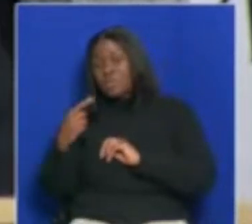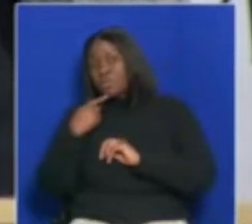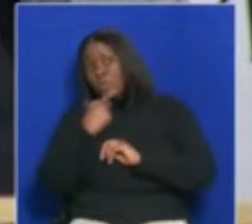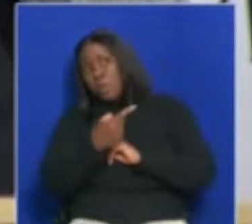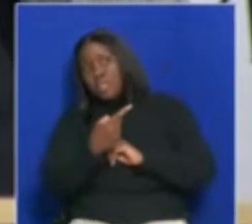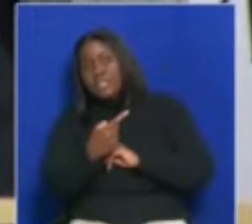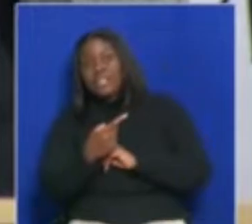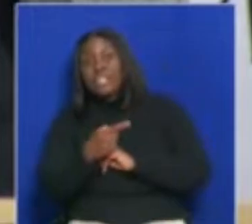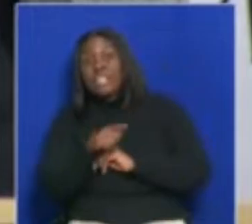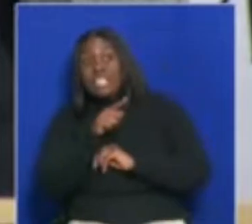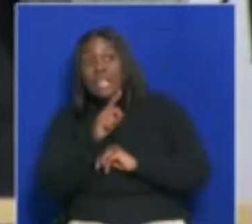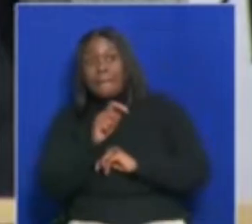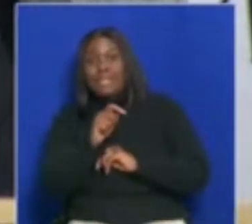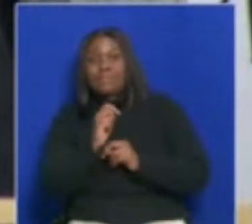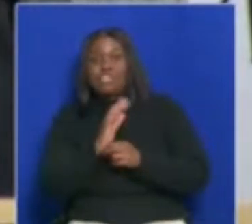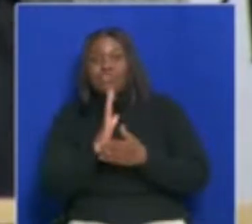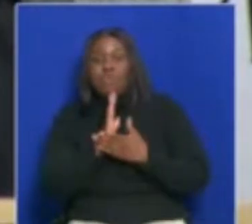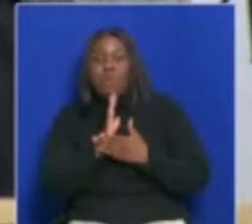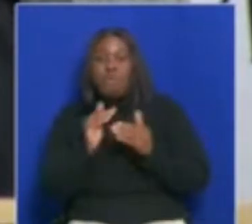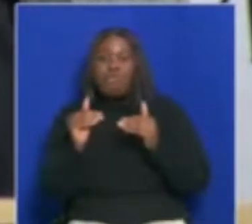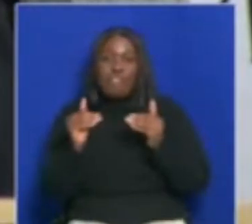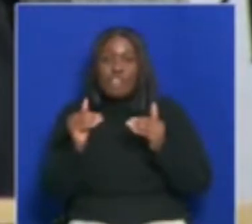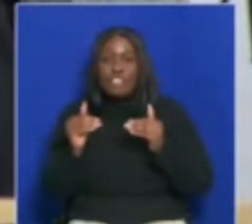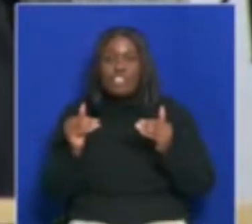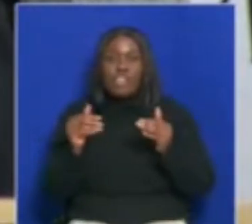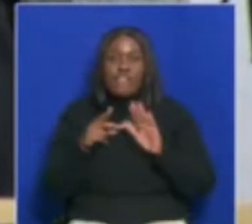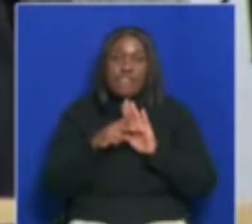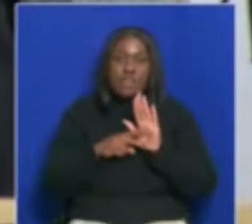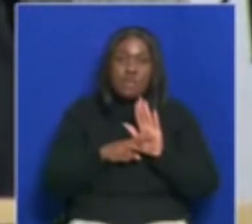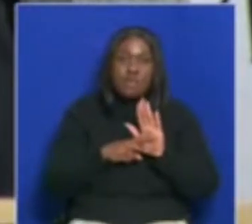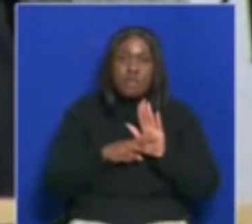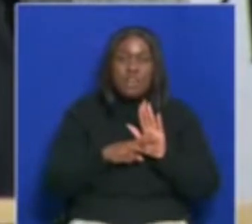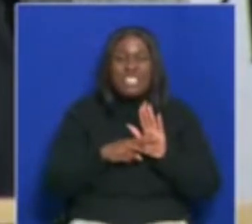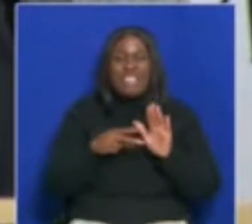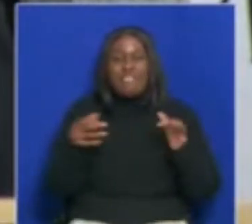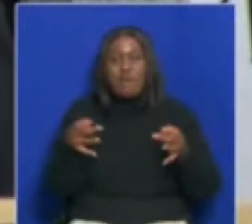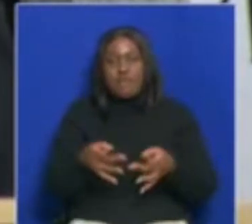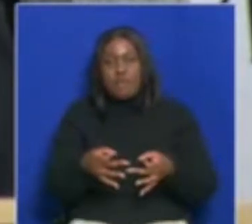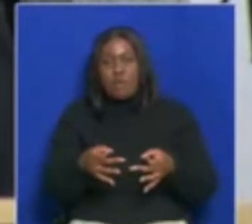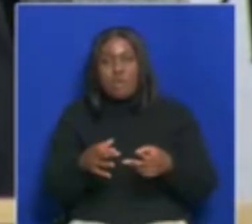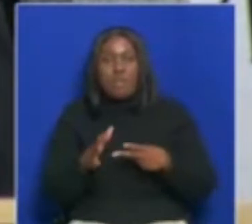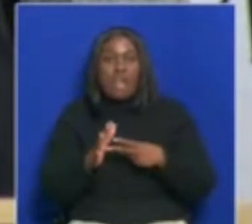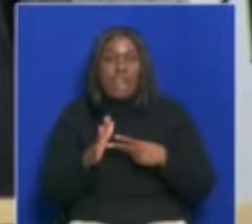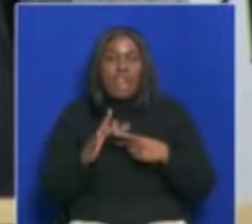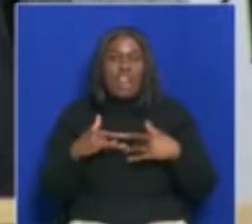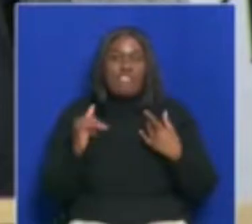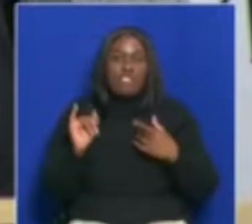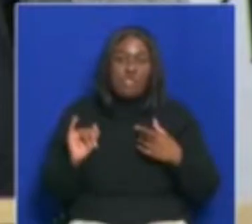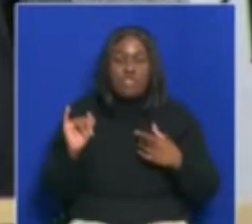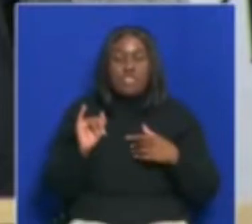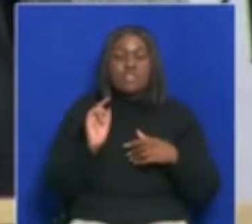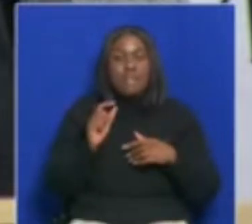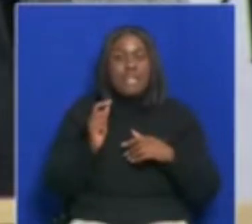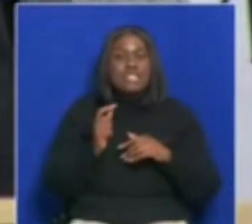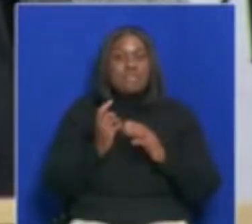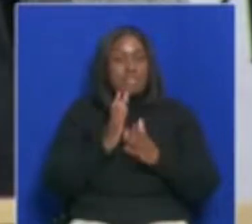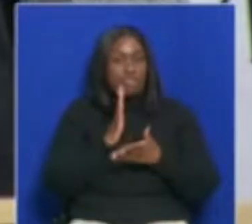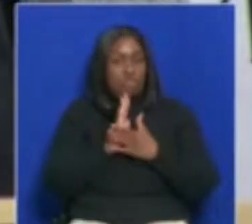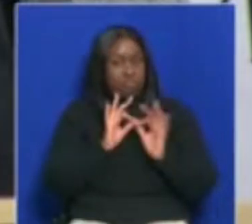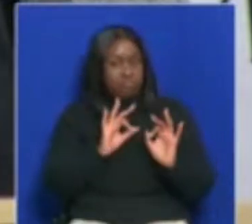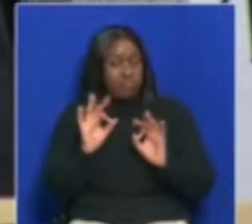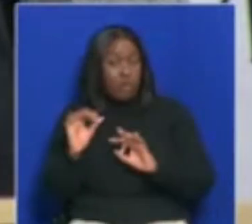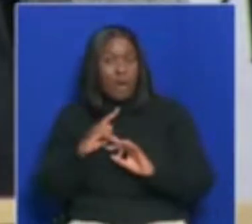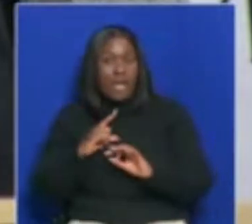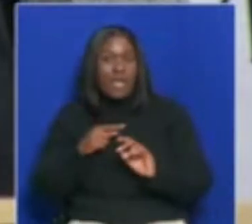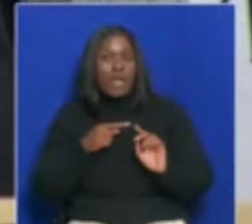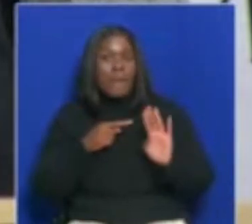Bevan's funeral insurance up to date because they were going to kill Bevan. They again searched the home of Bevan Loftus